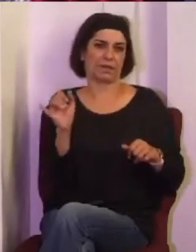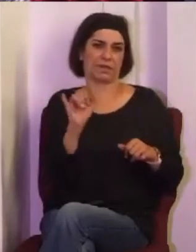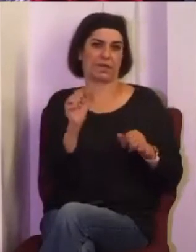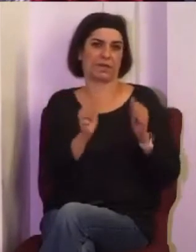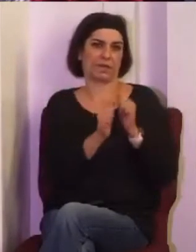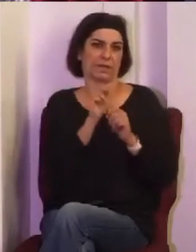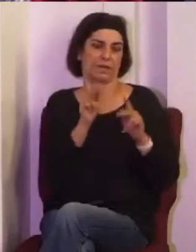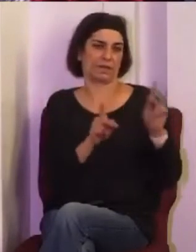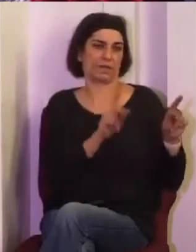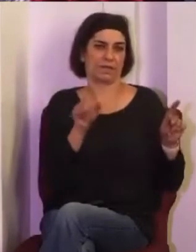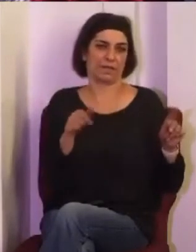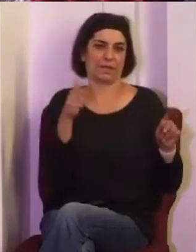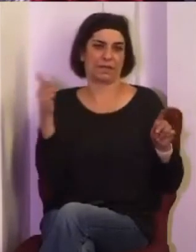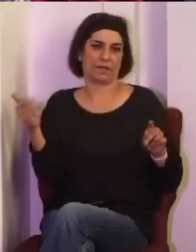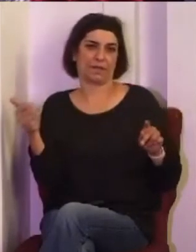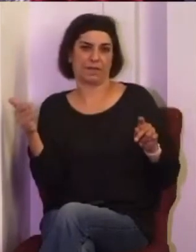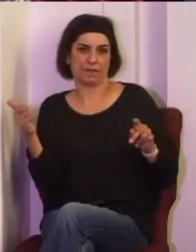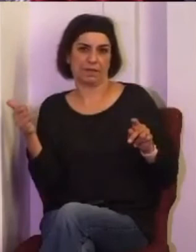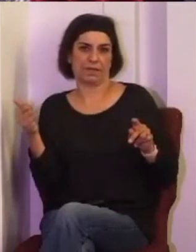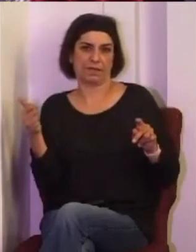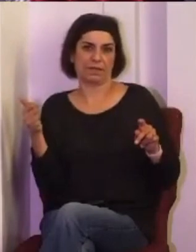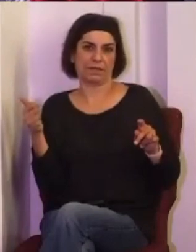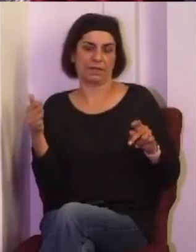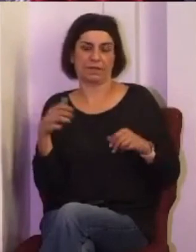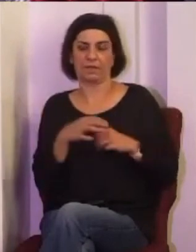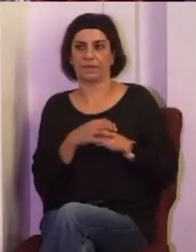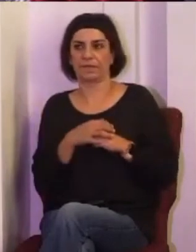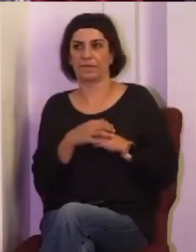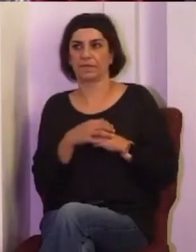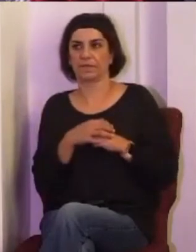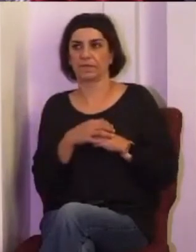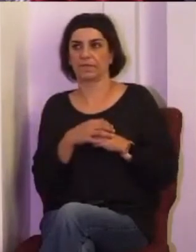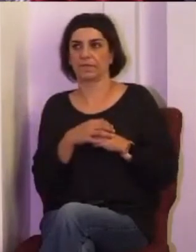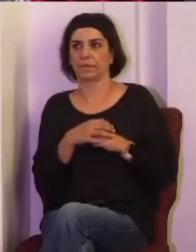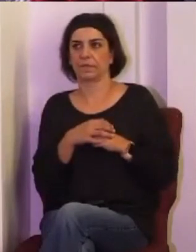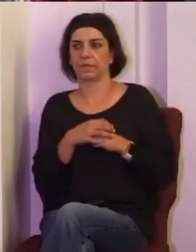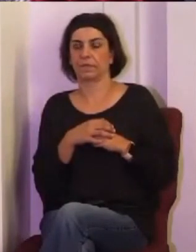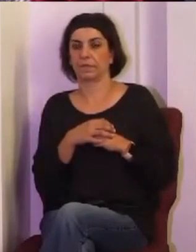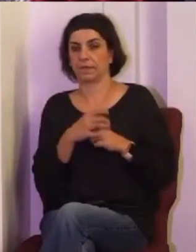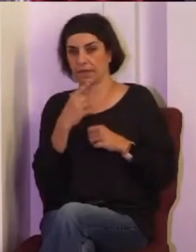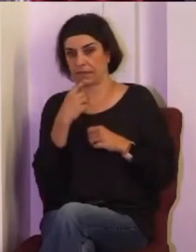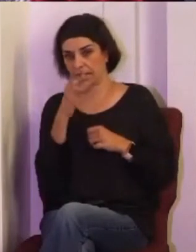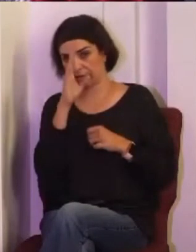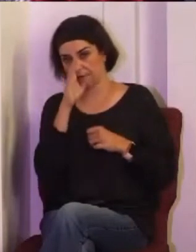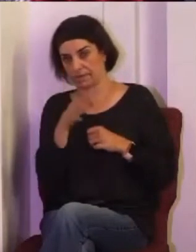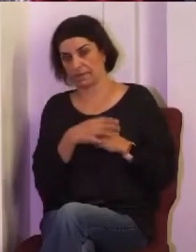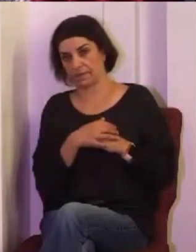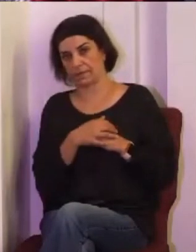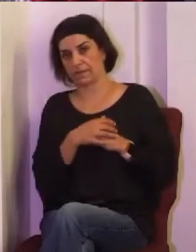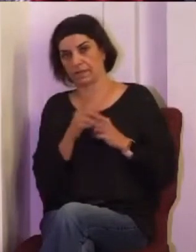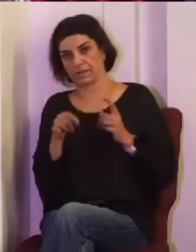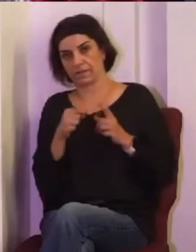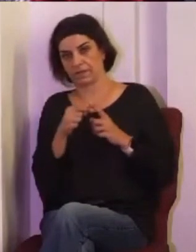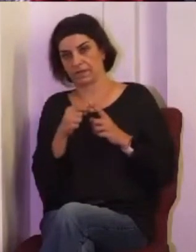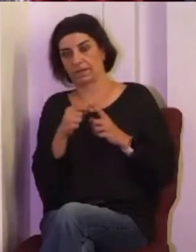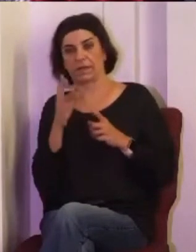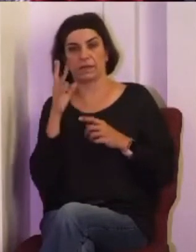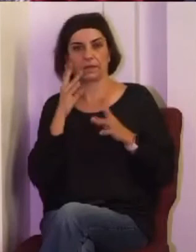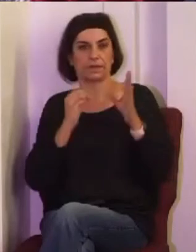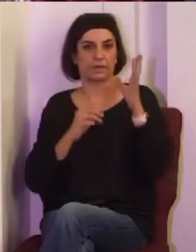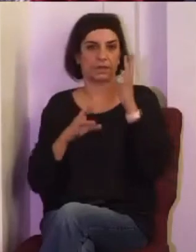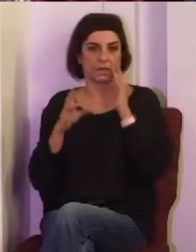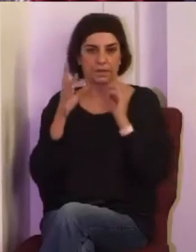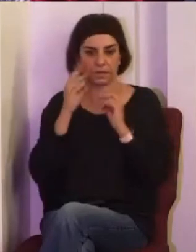else in order to make it. I want to tell you that once you go through, when you find